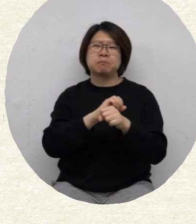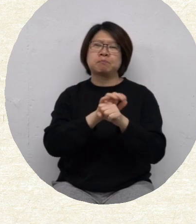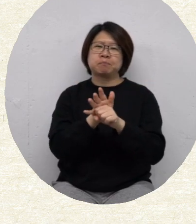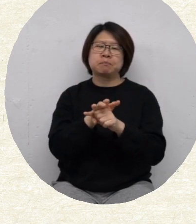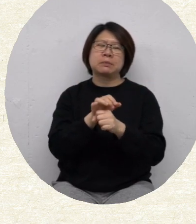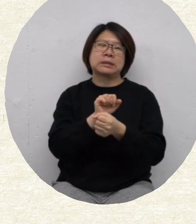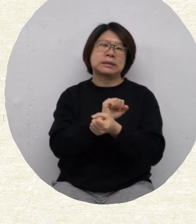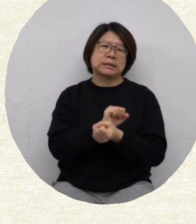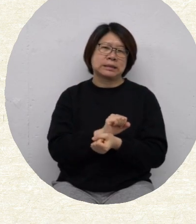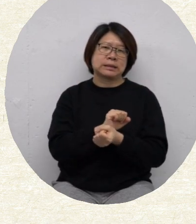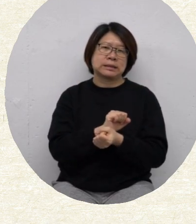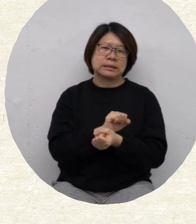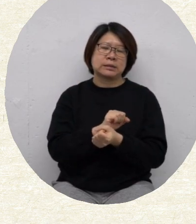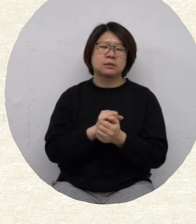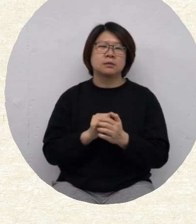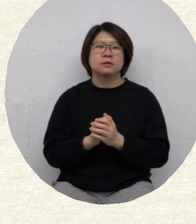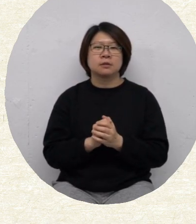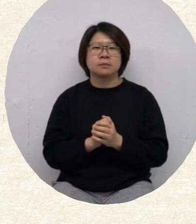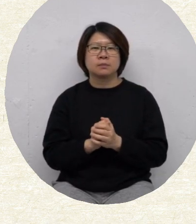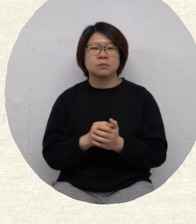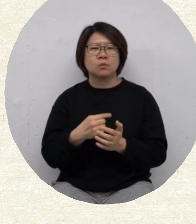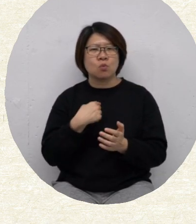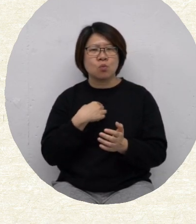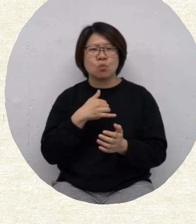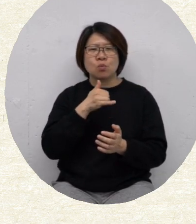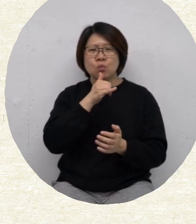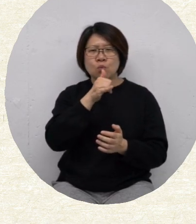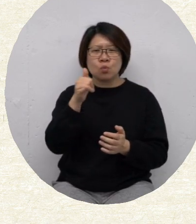die, and then they would get replaced.